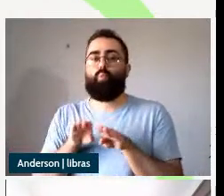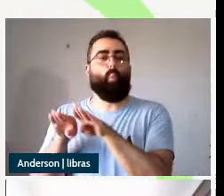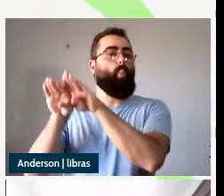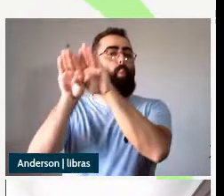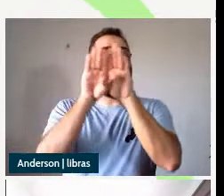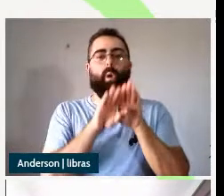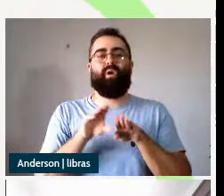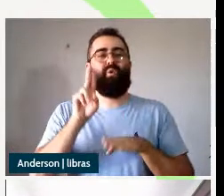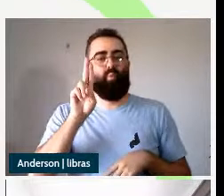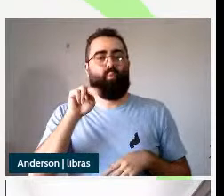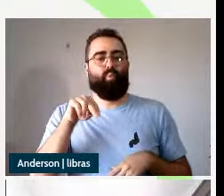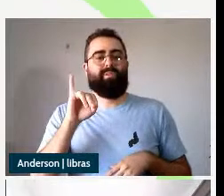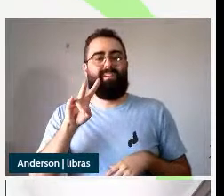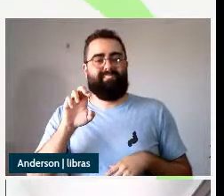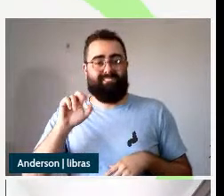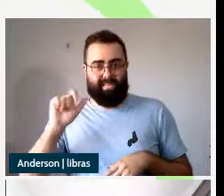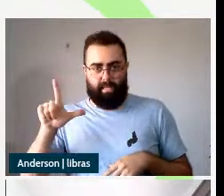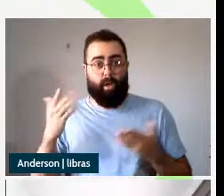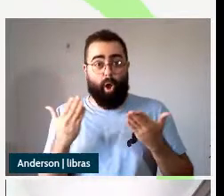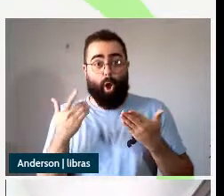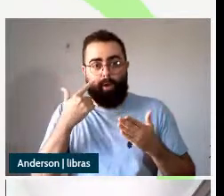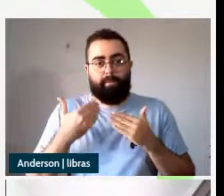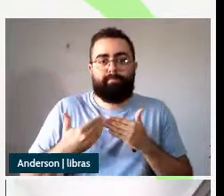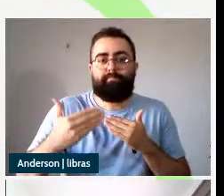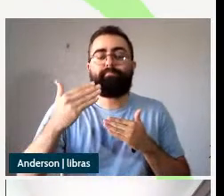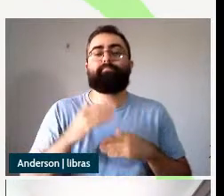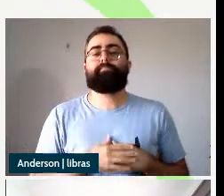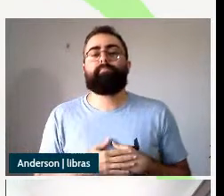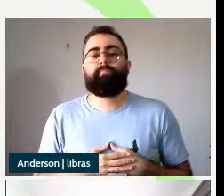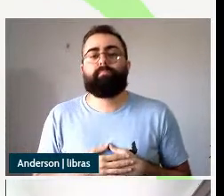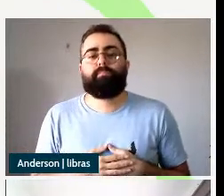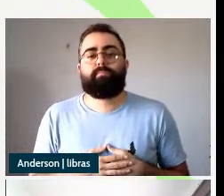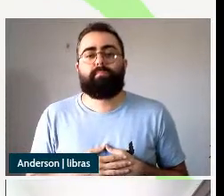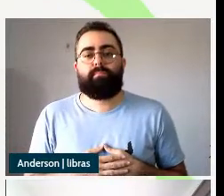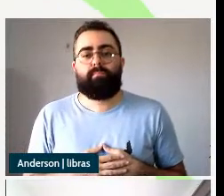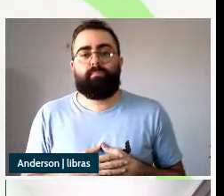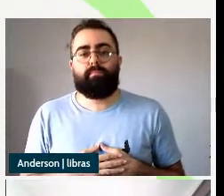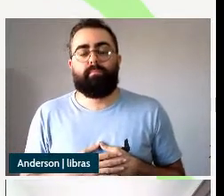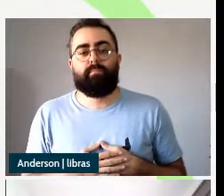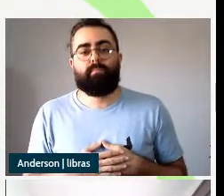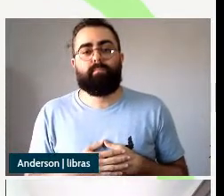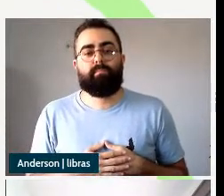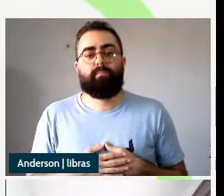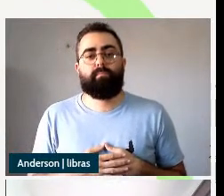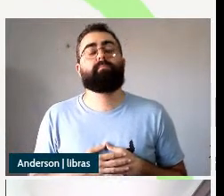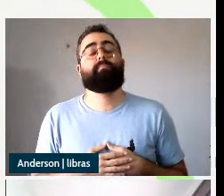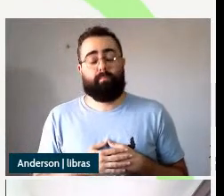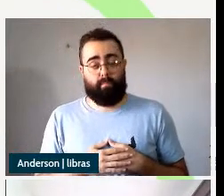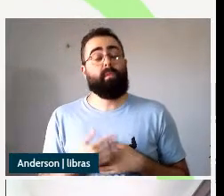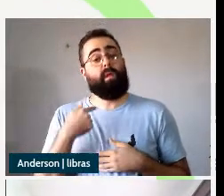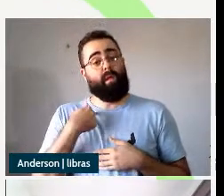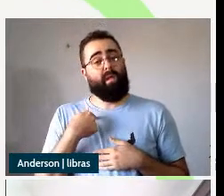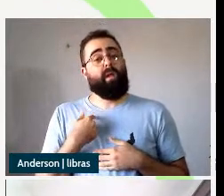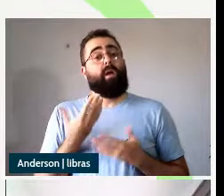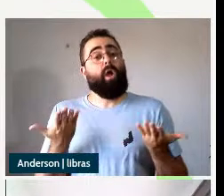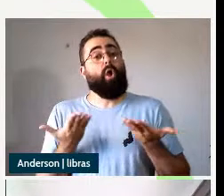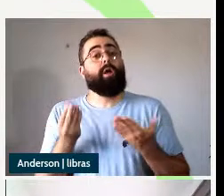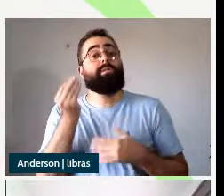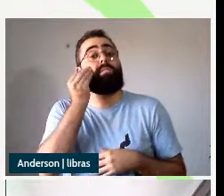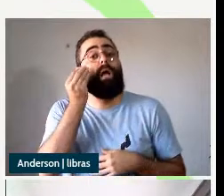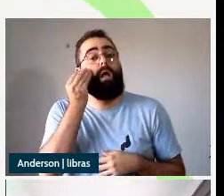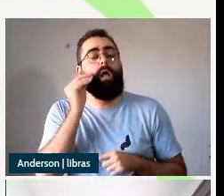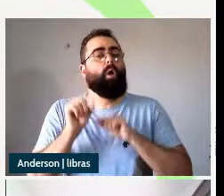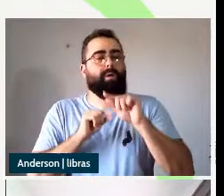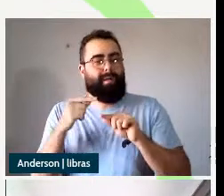So I'm going to move on. So the semantics, it's a universal. And what I'm going to try to do now is try to use